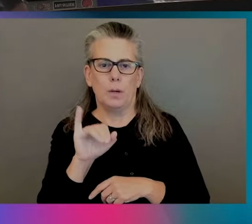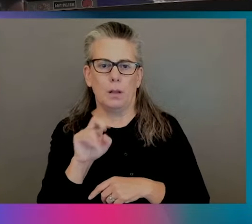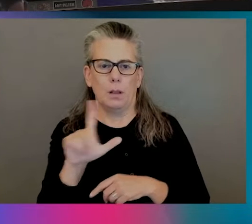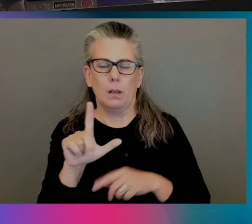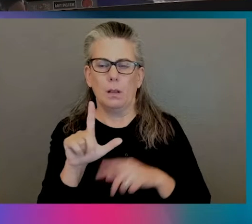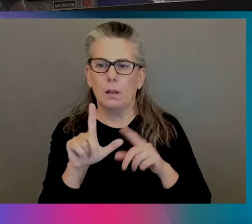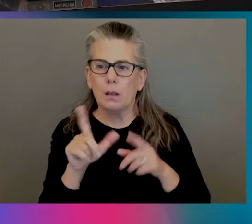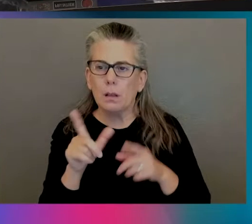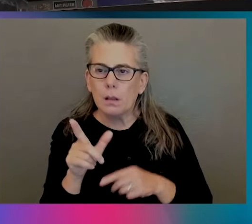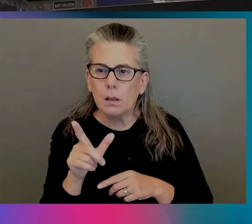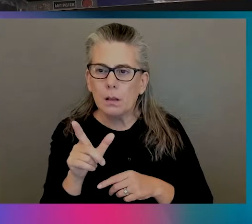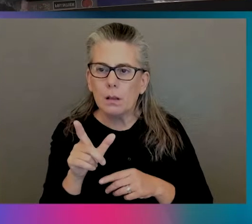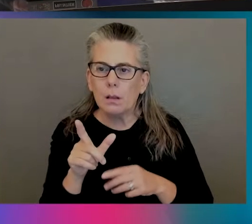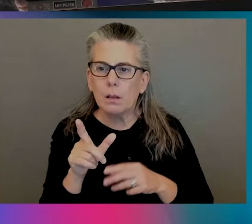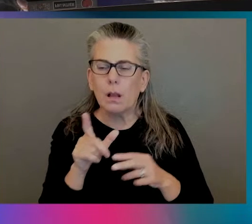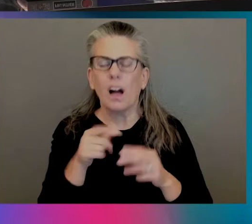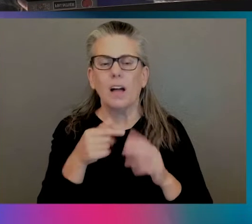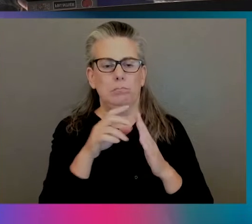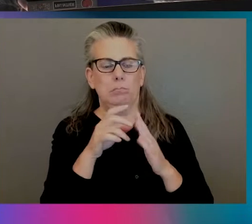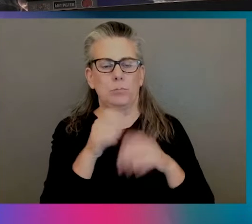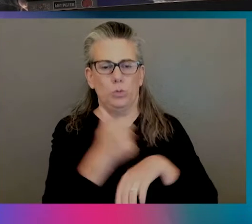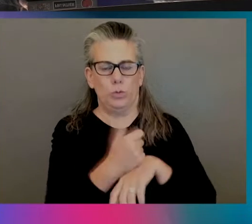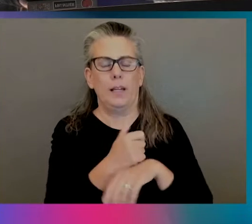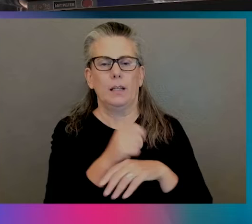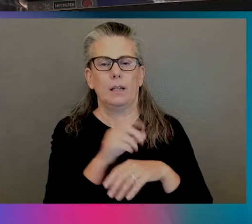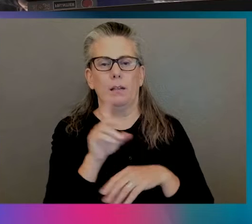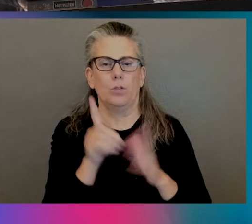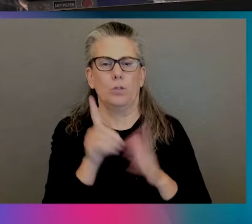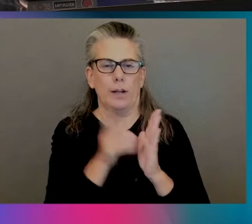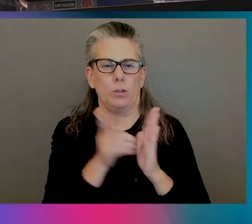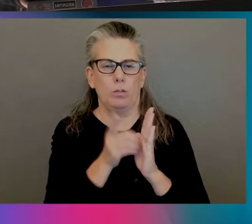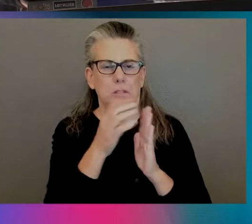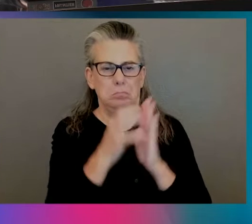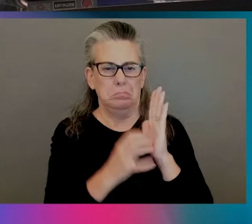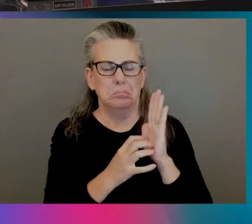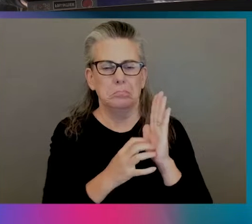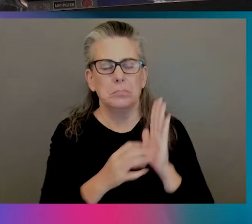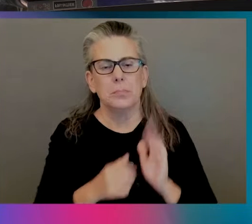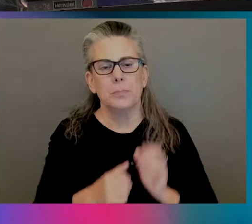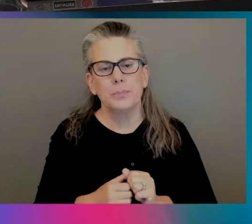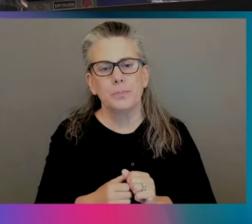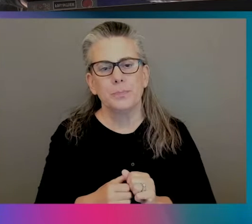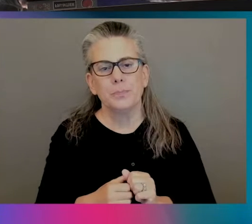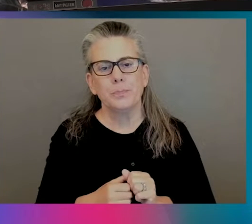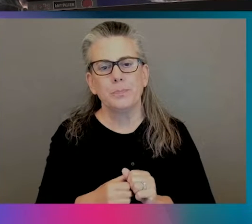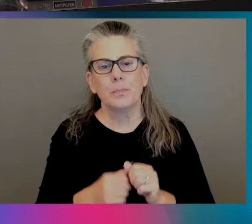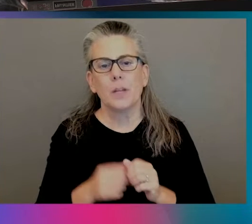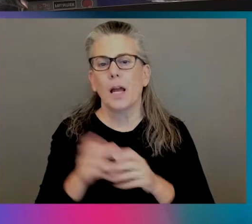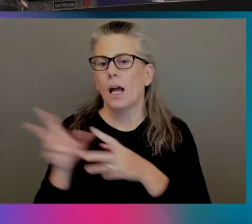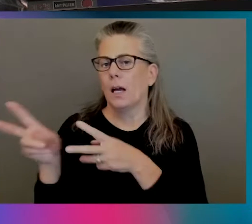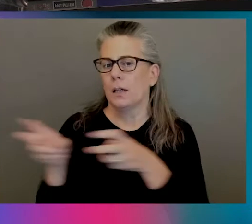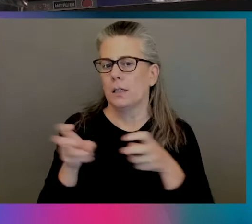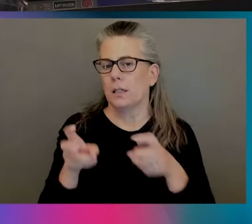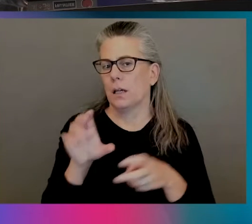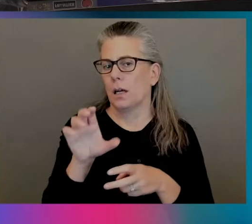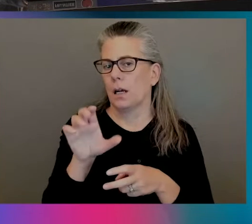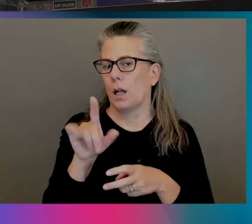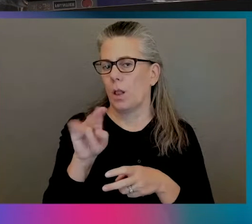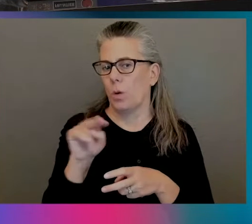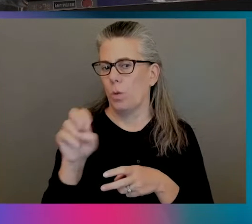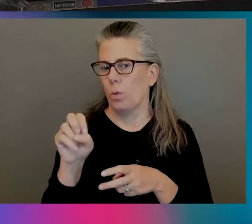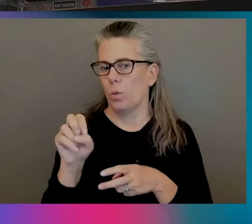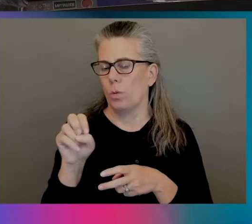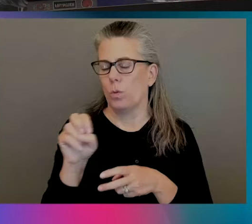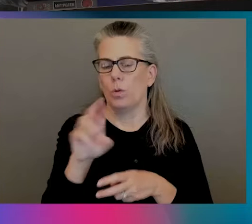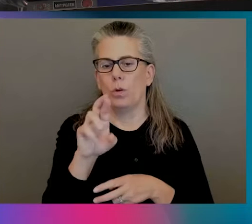a directory, empty directory, and I'm going to git clone the repository.